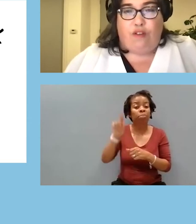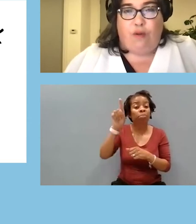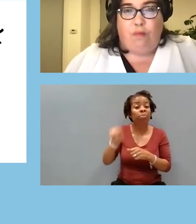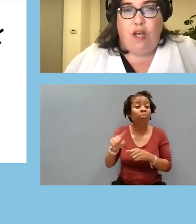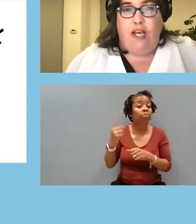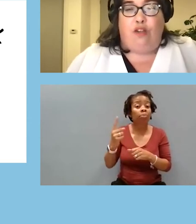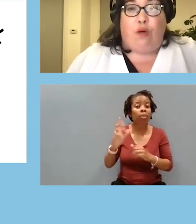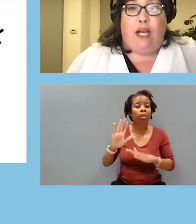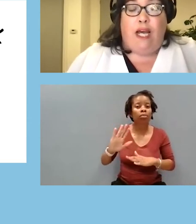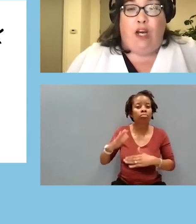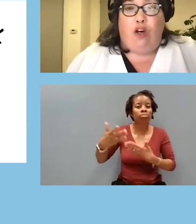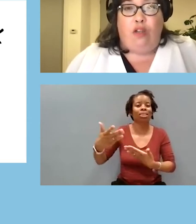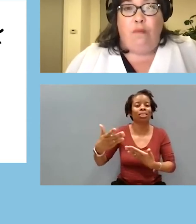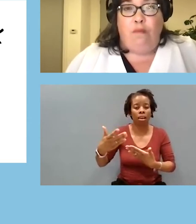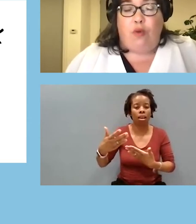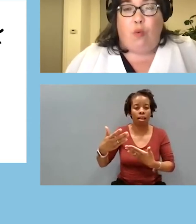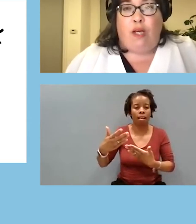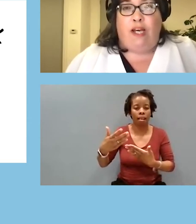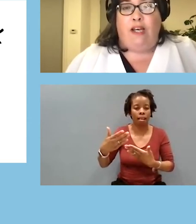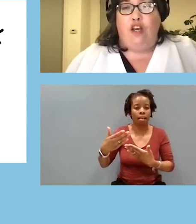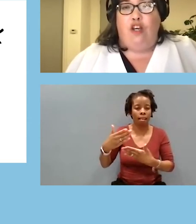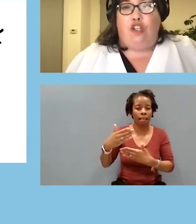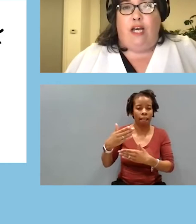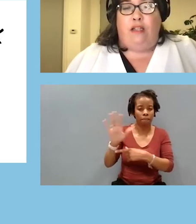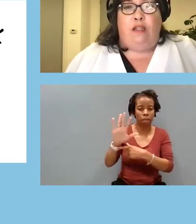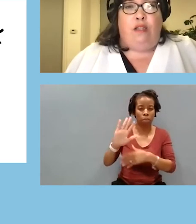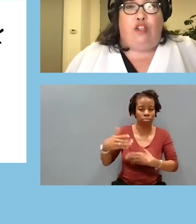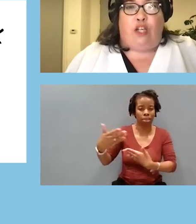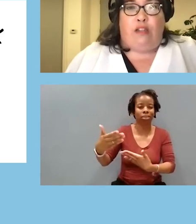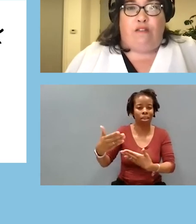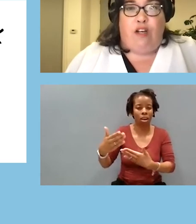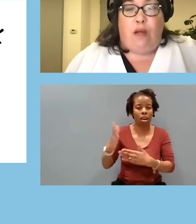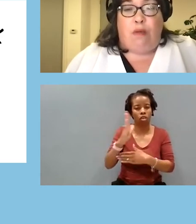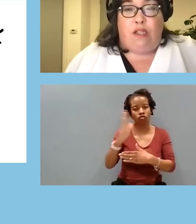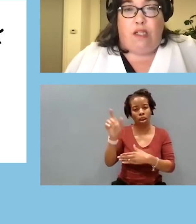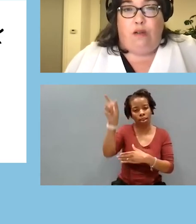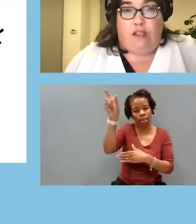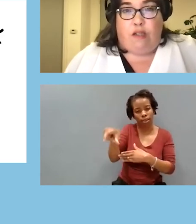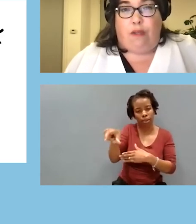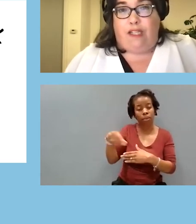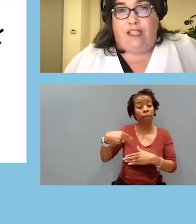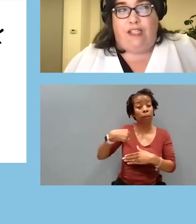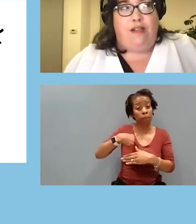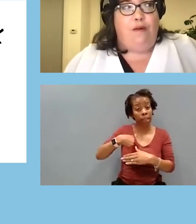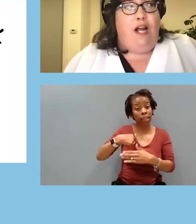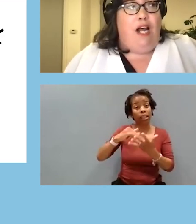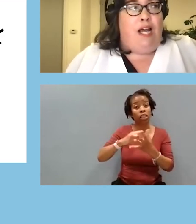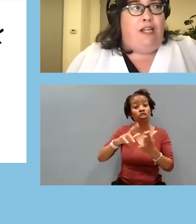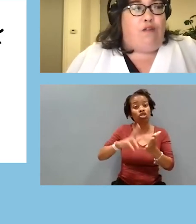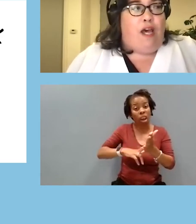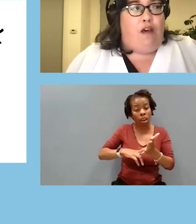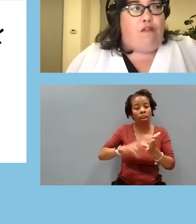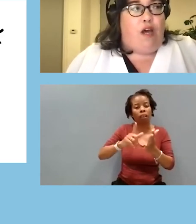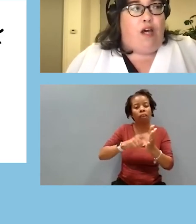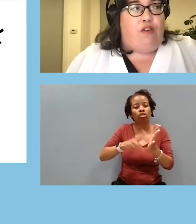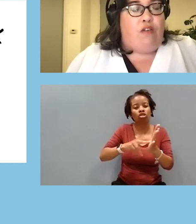of the film in the right-hand column where Shannon and Jennifer and myself are depicted.